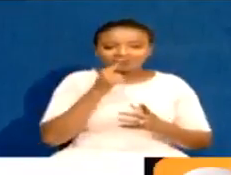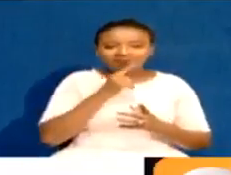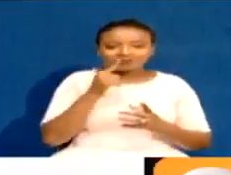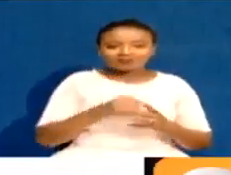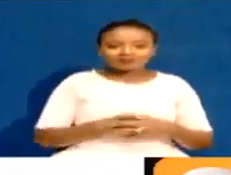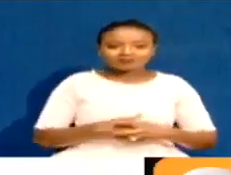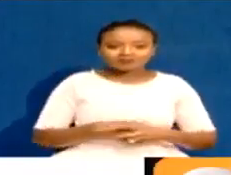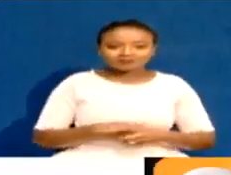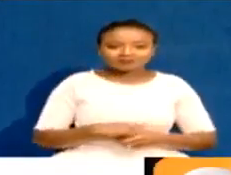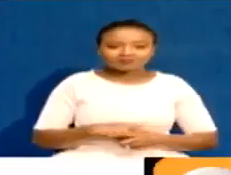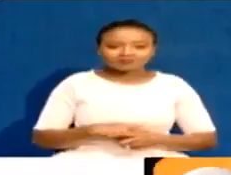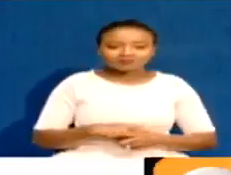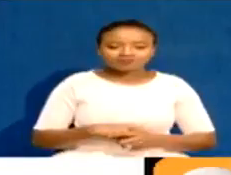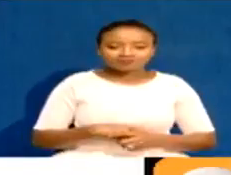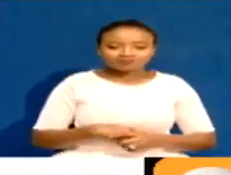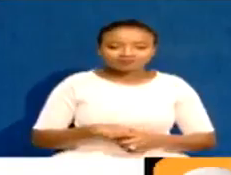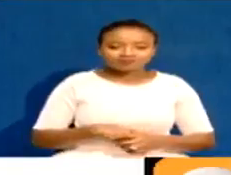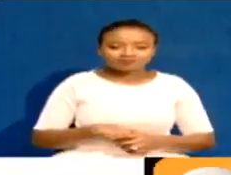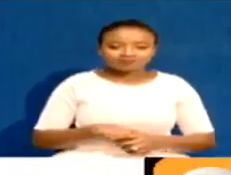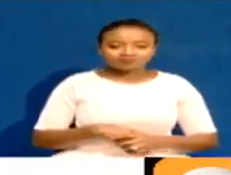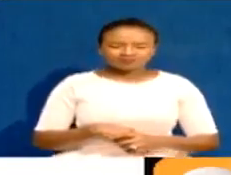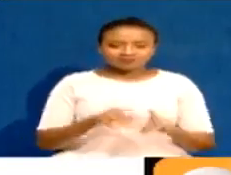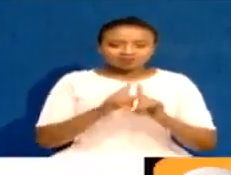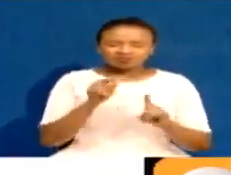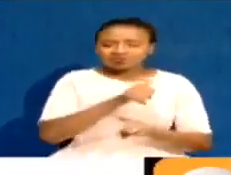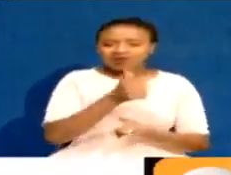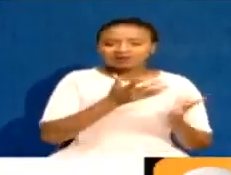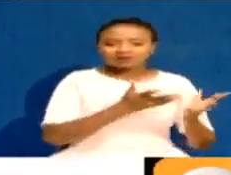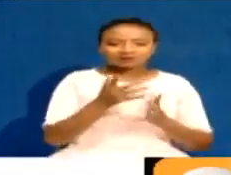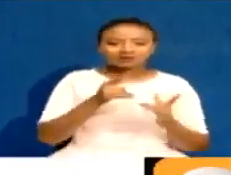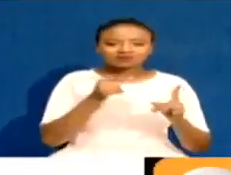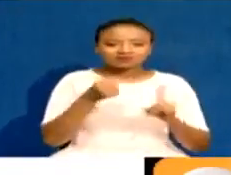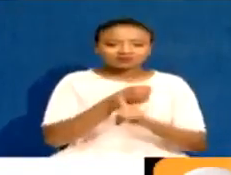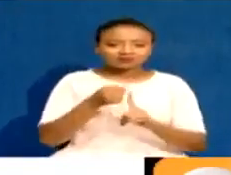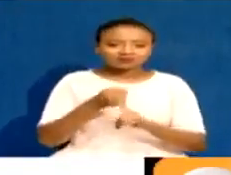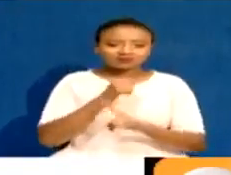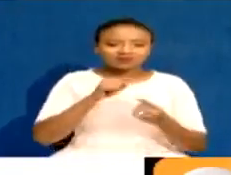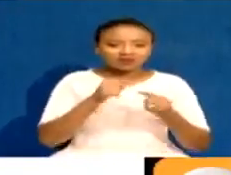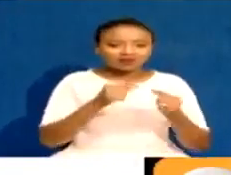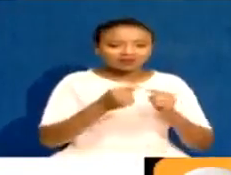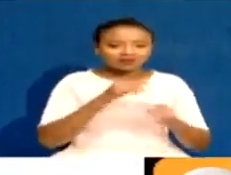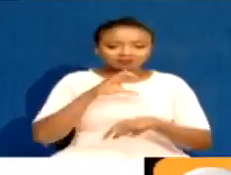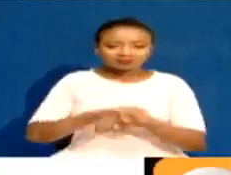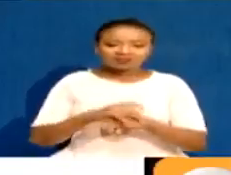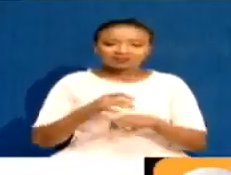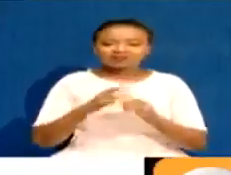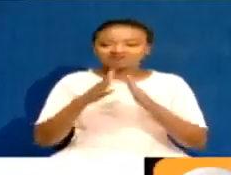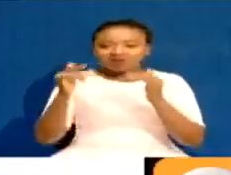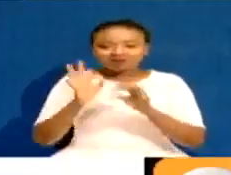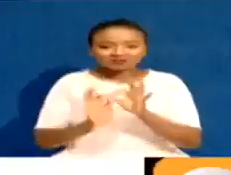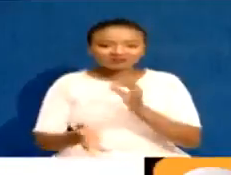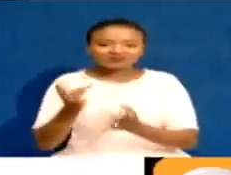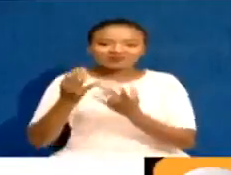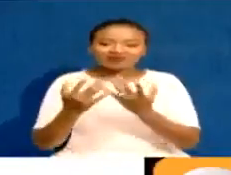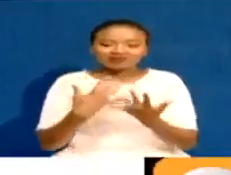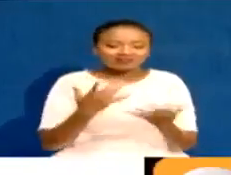mbali, lakini bahati mbaya hakufuatwa hawa. Wale walileta ripoti ndio waliumizwa. Walichoma nyumba yao,